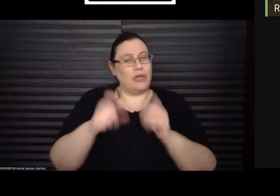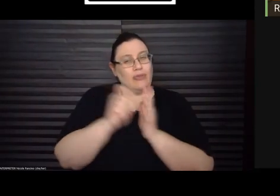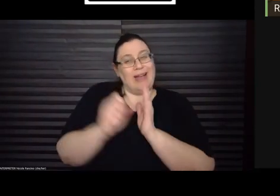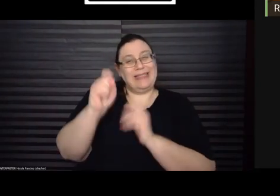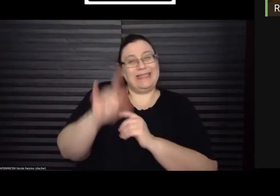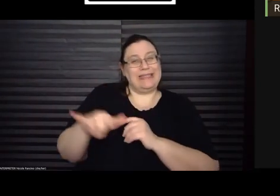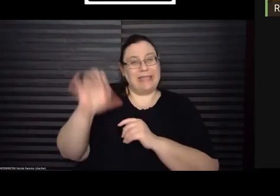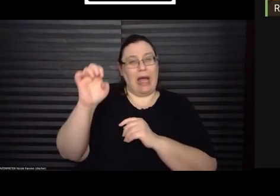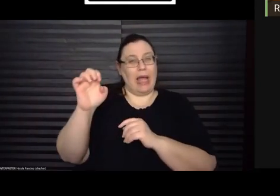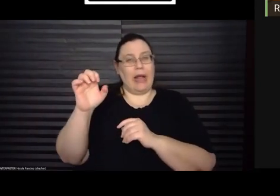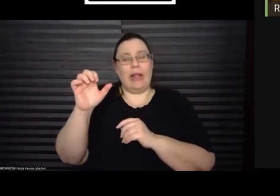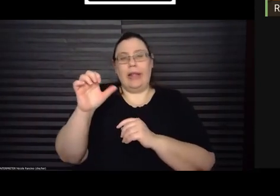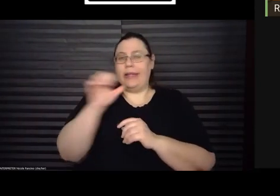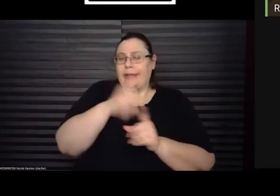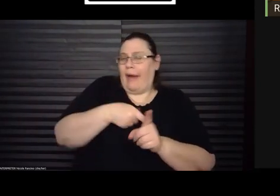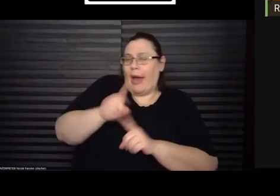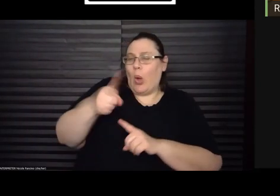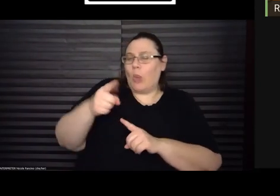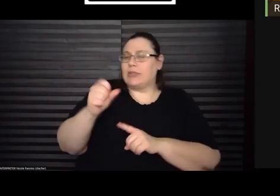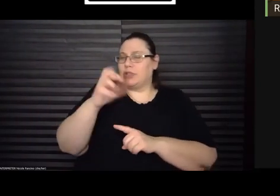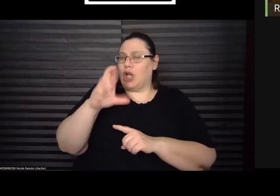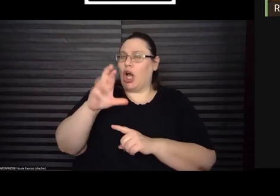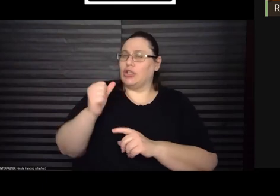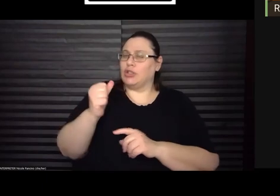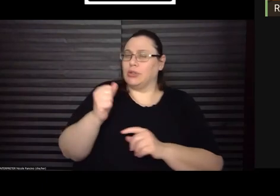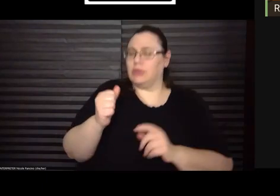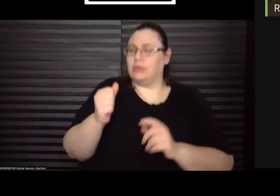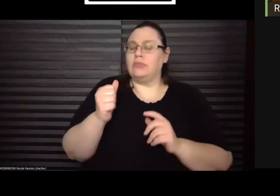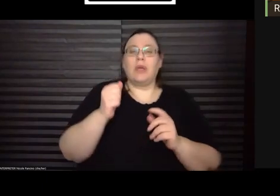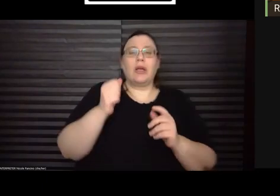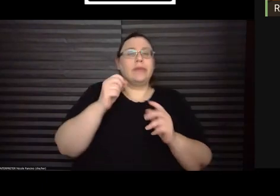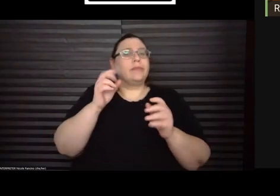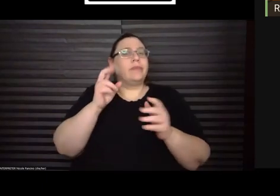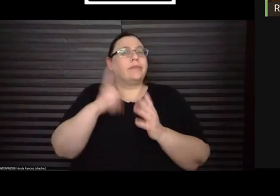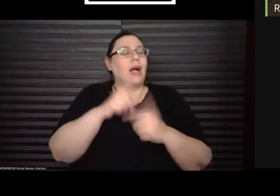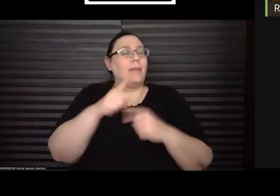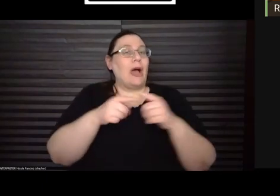way that's not totally internal to scholarship, about the witch trial